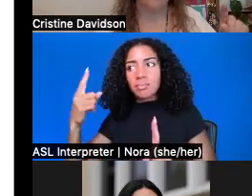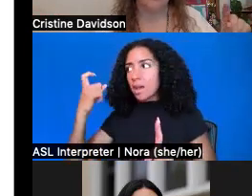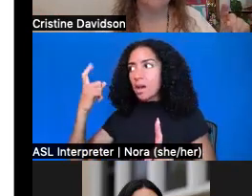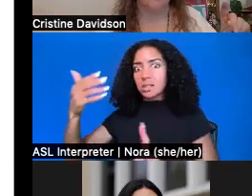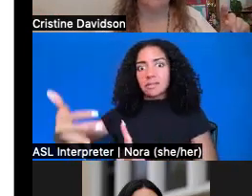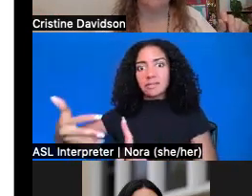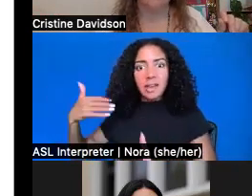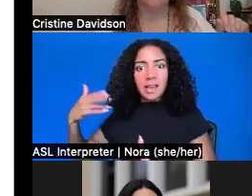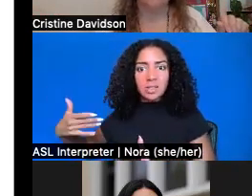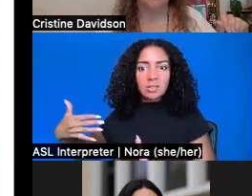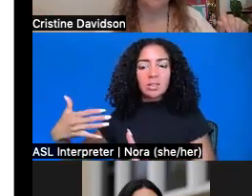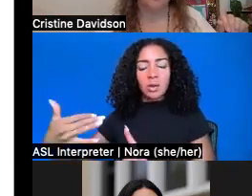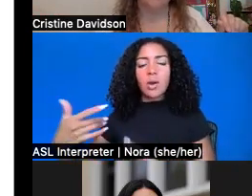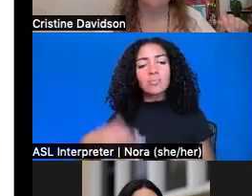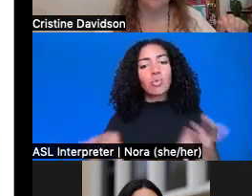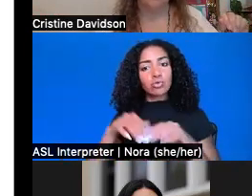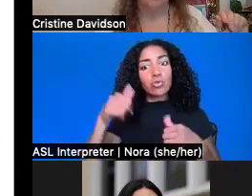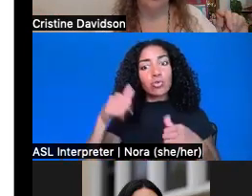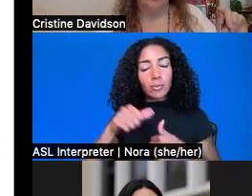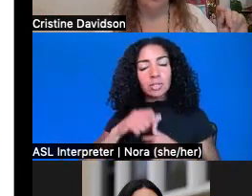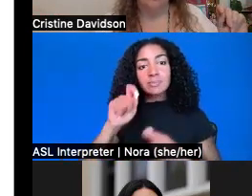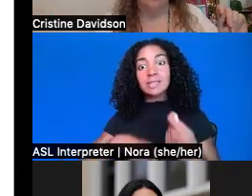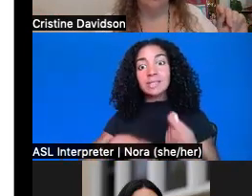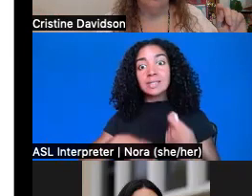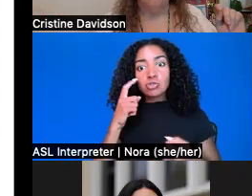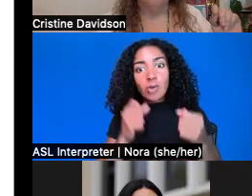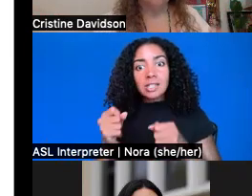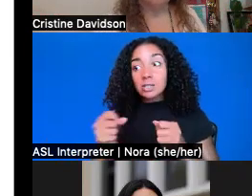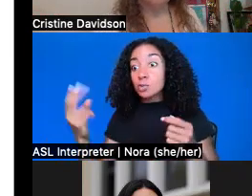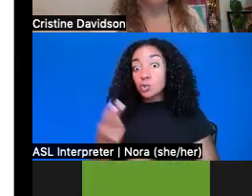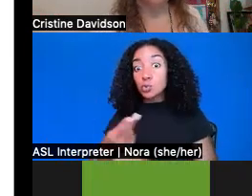I hope that makes sense. Okay.